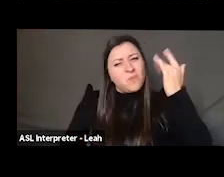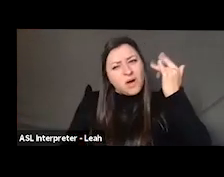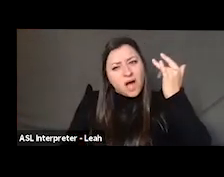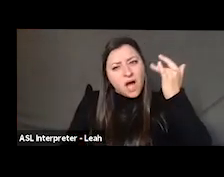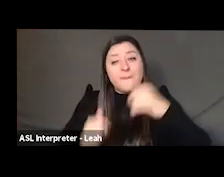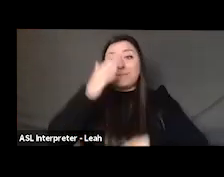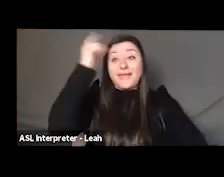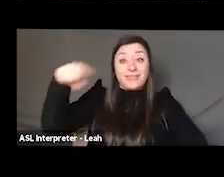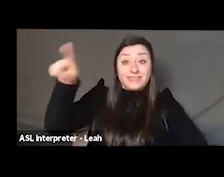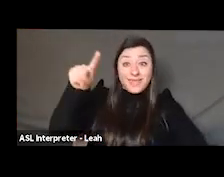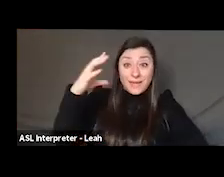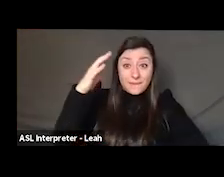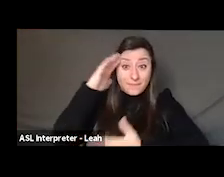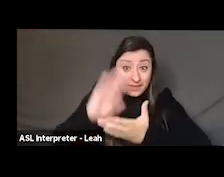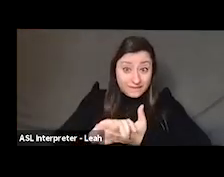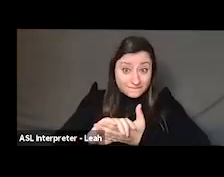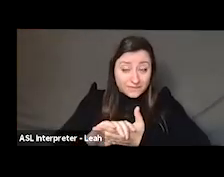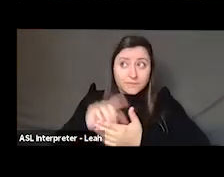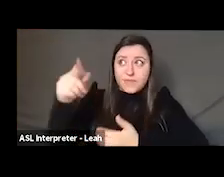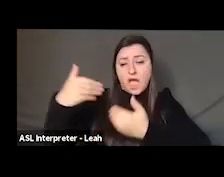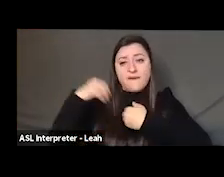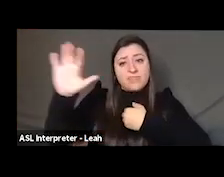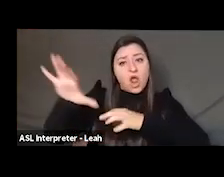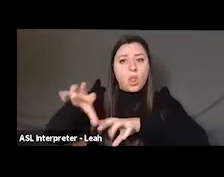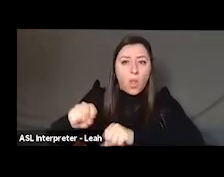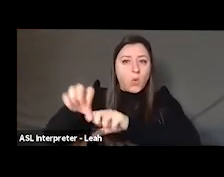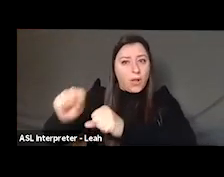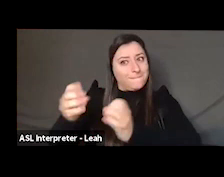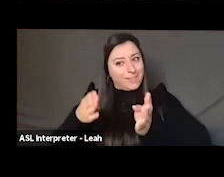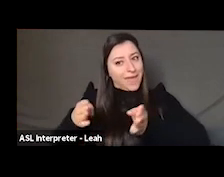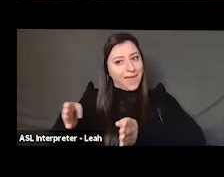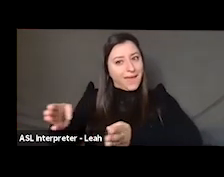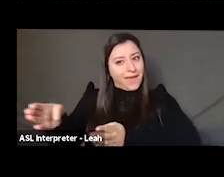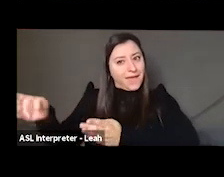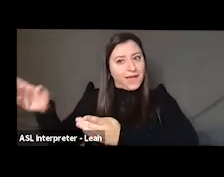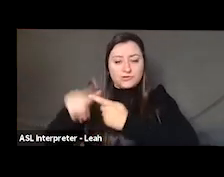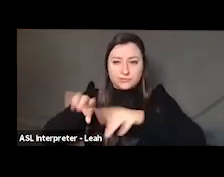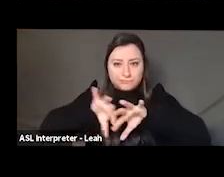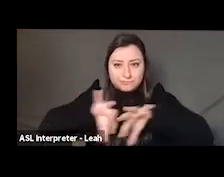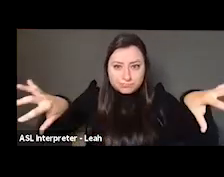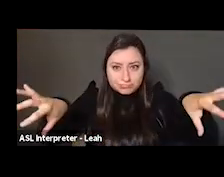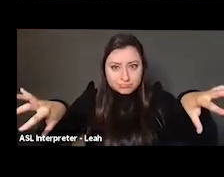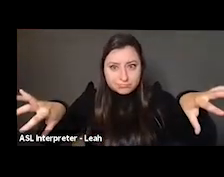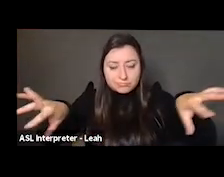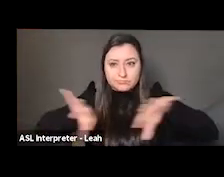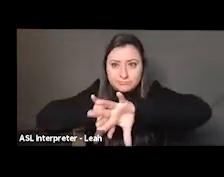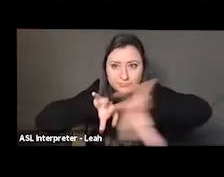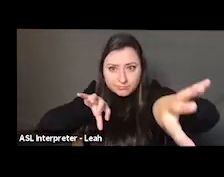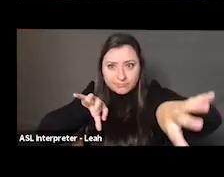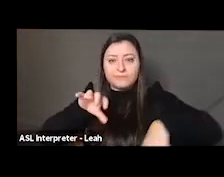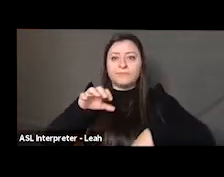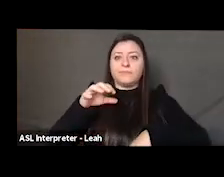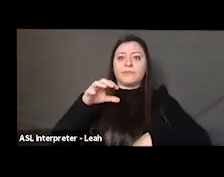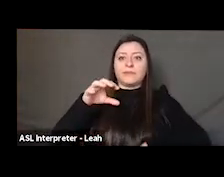they believed that, because they had their colonial plan to dismember the Ottoman Empire, because they believed